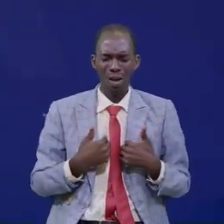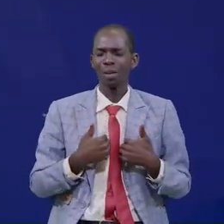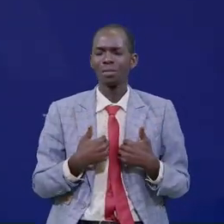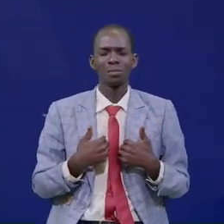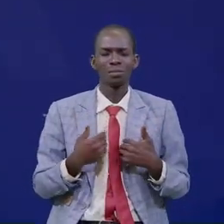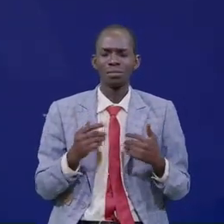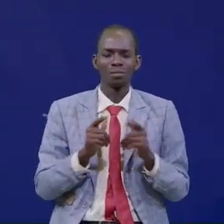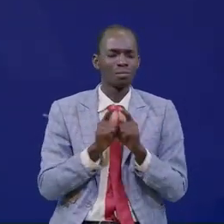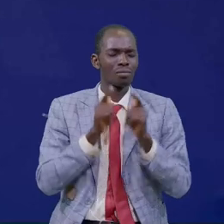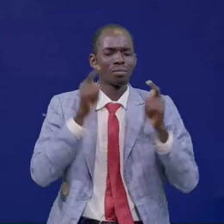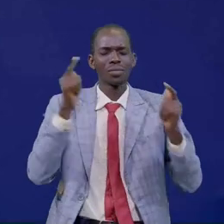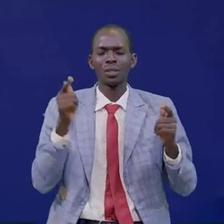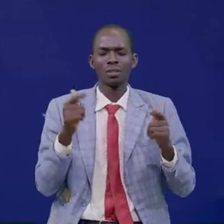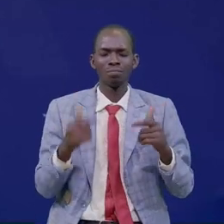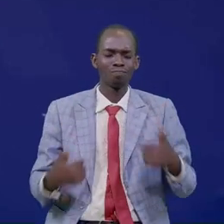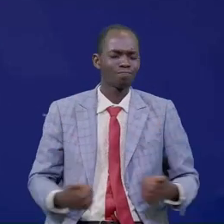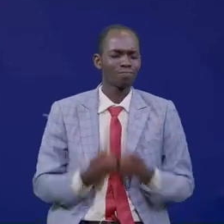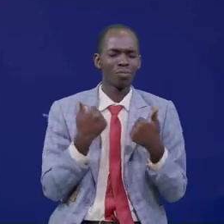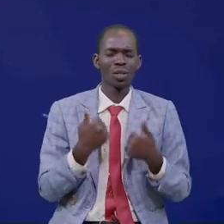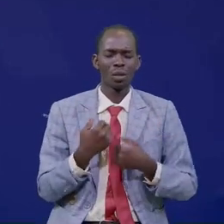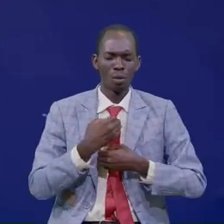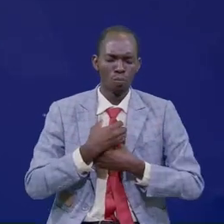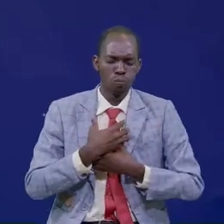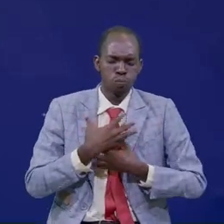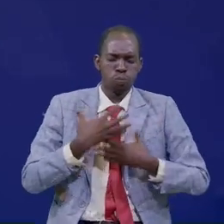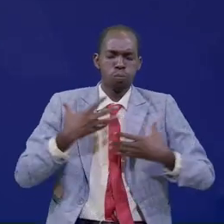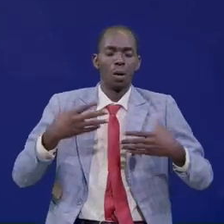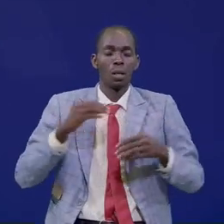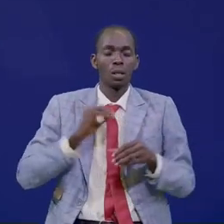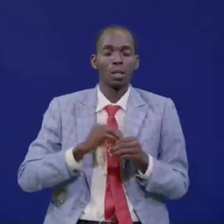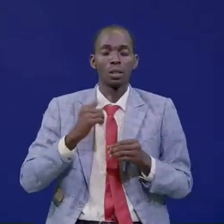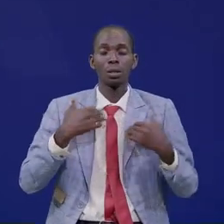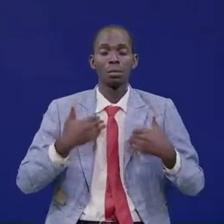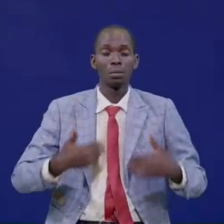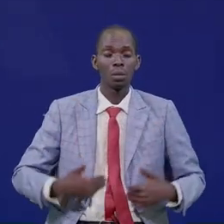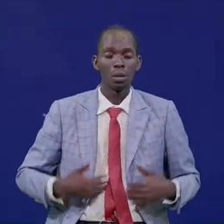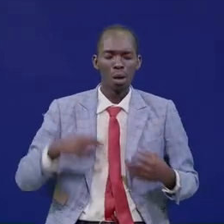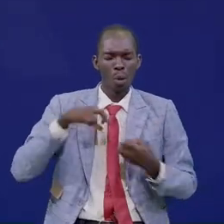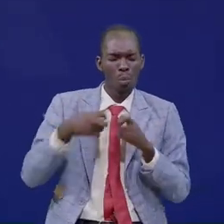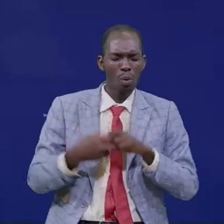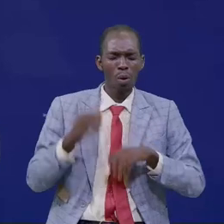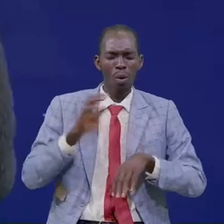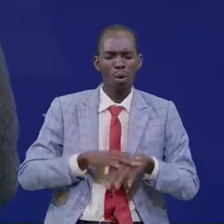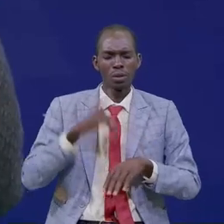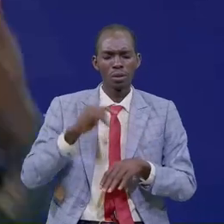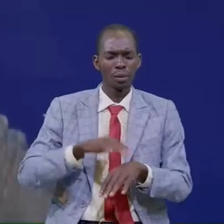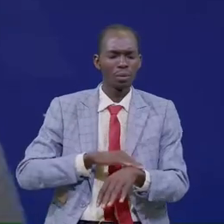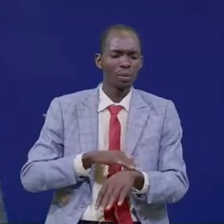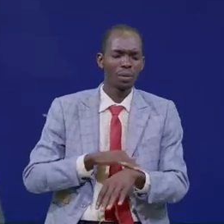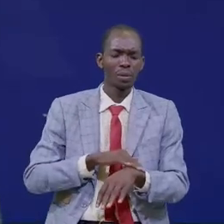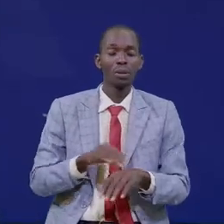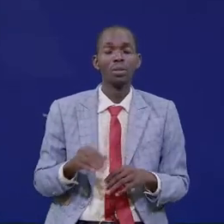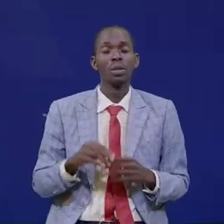des swelling in their body, qui ont problem des on their skin, dans le corps, problem on